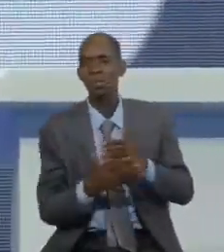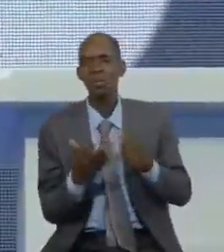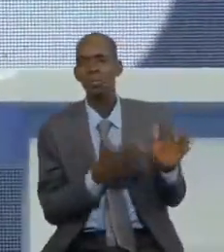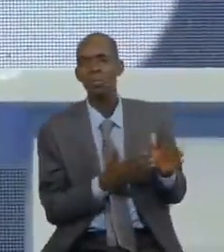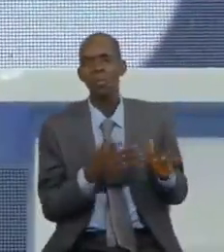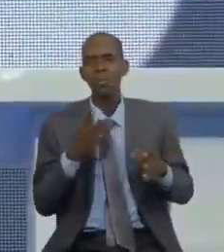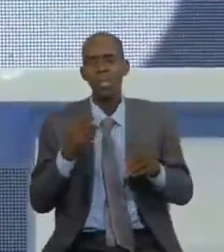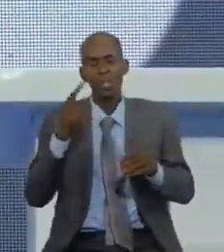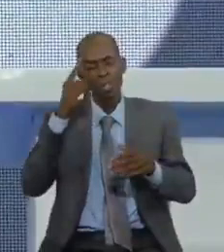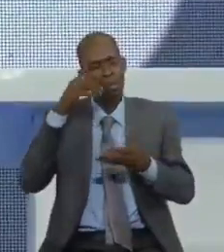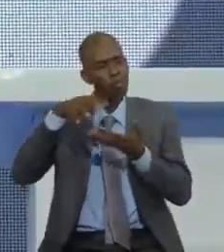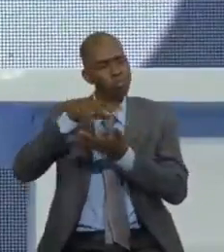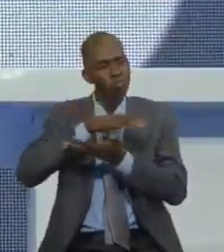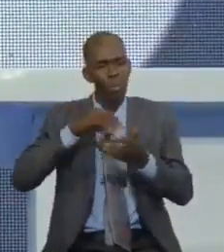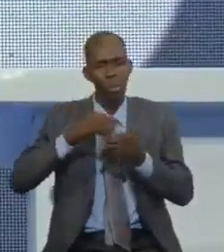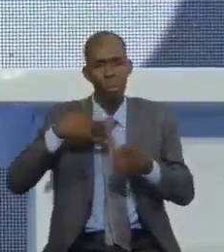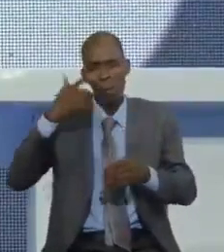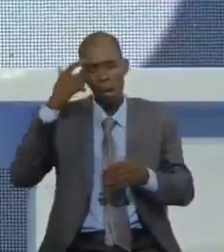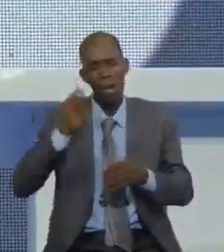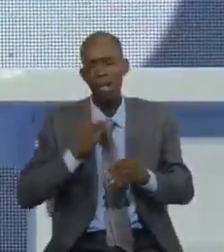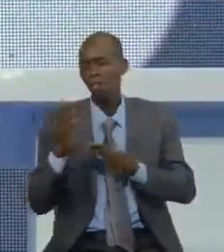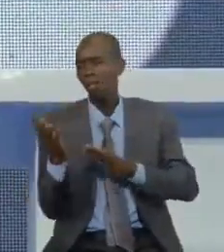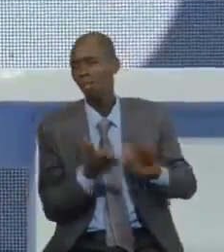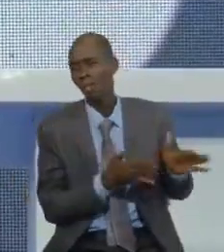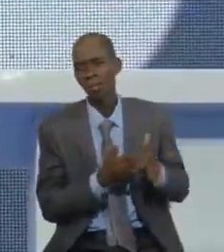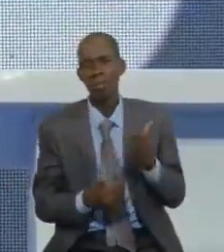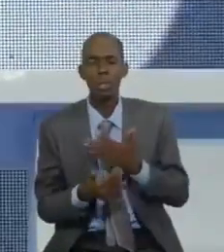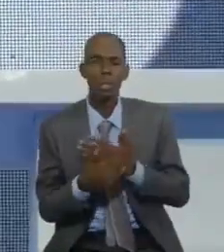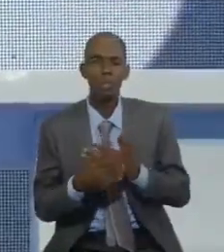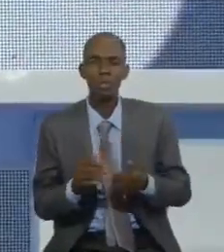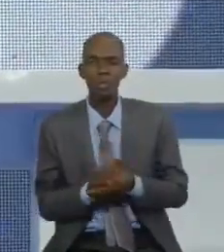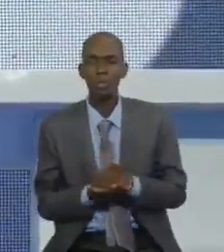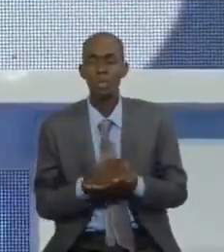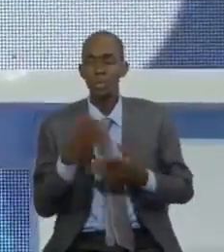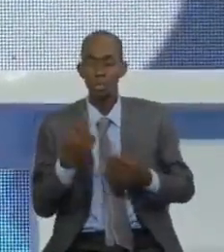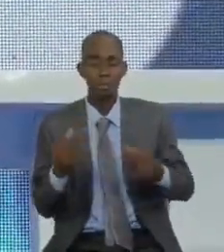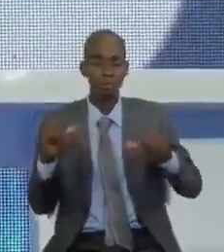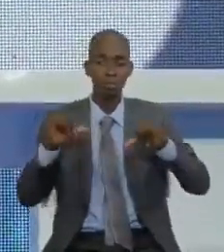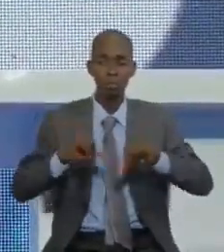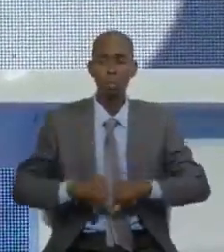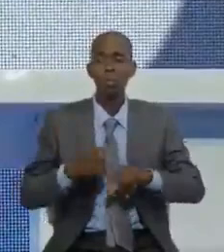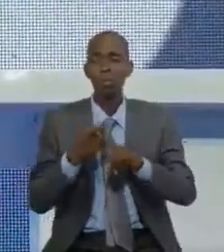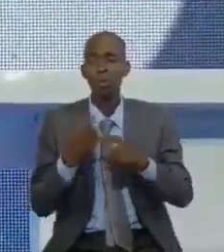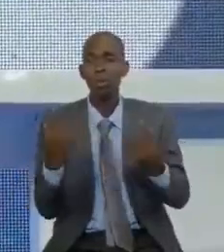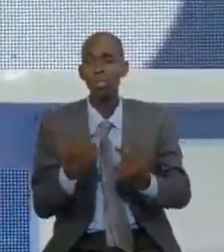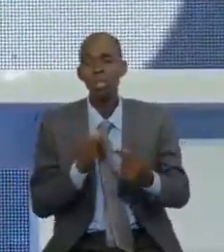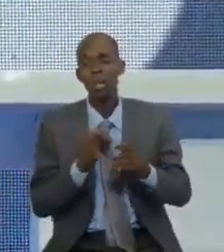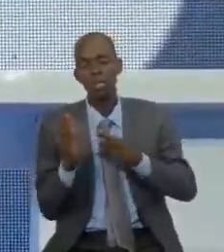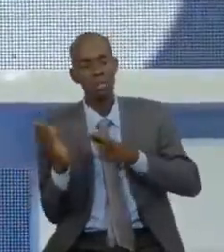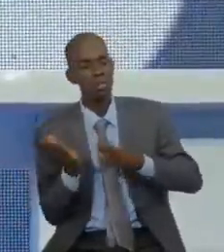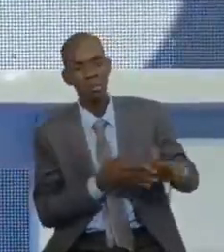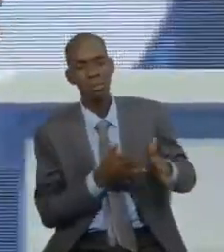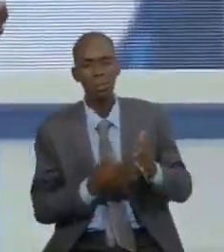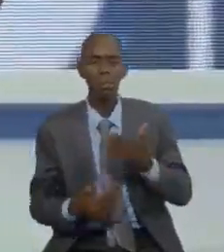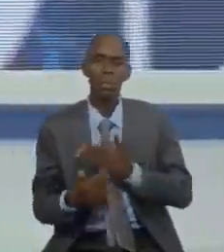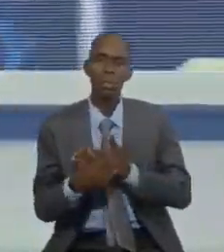of mind I leave behind. The condemnation for sin I leave behind.